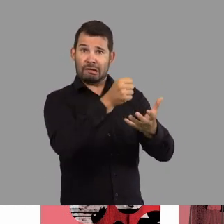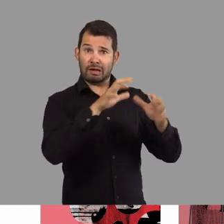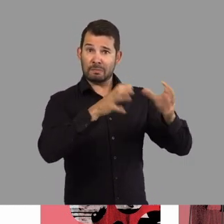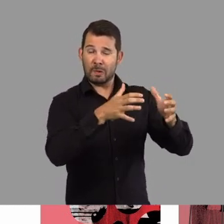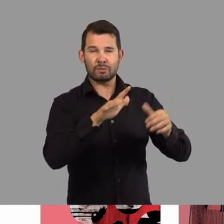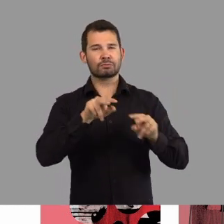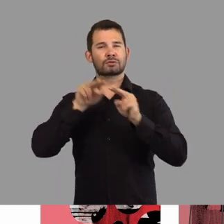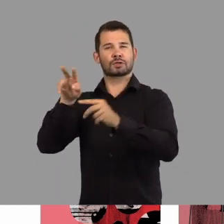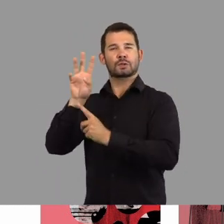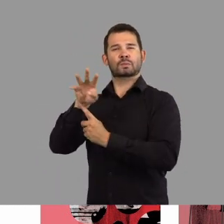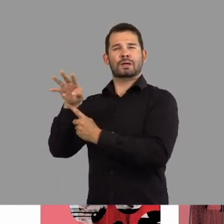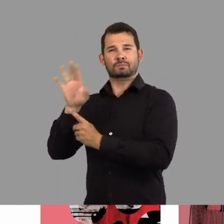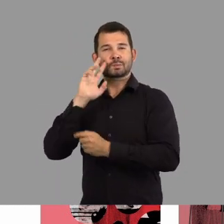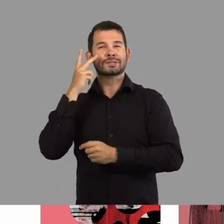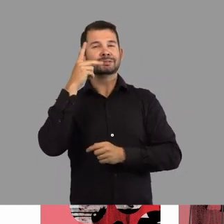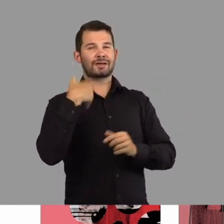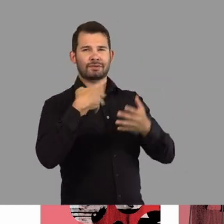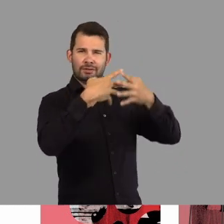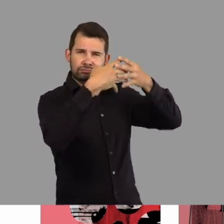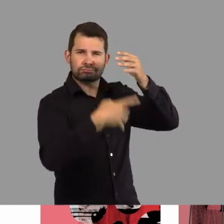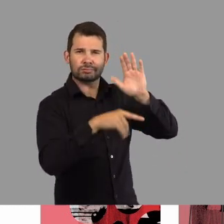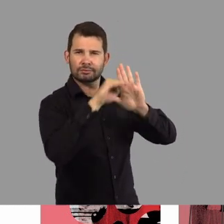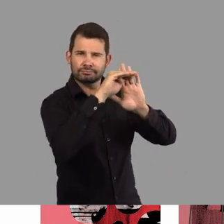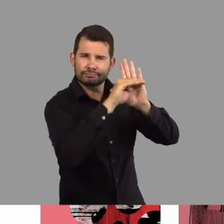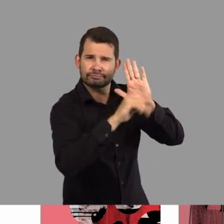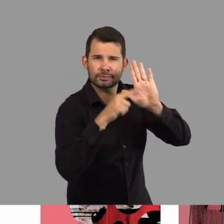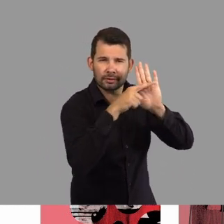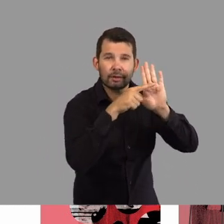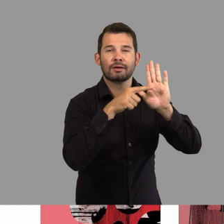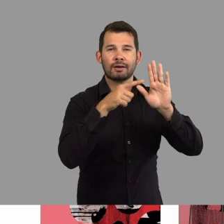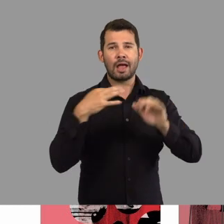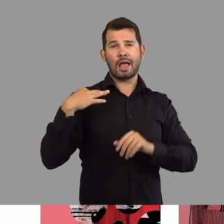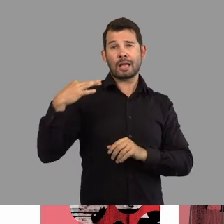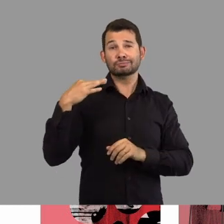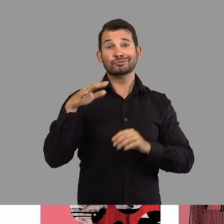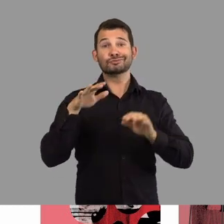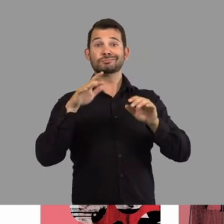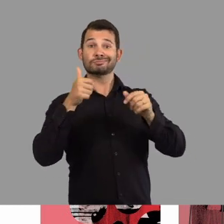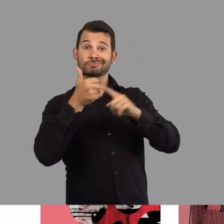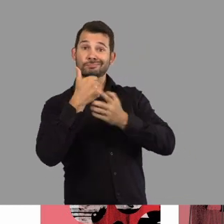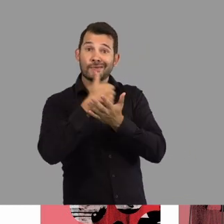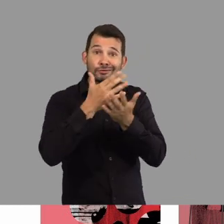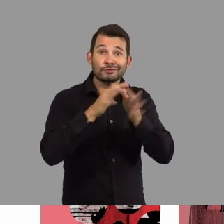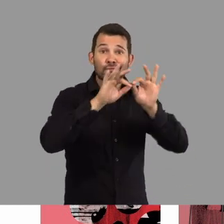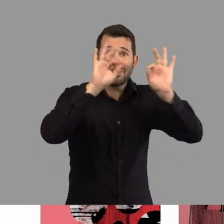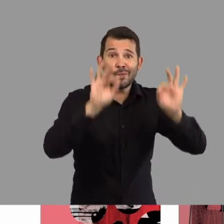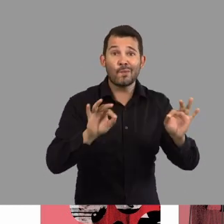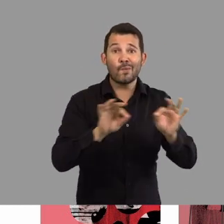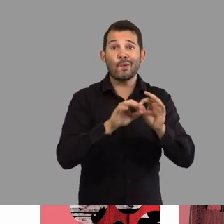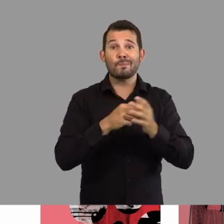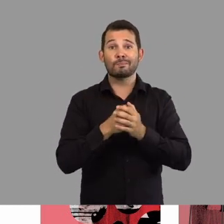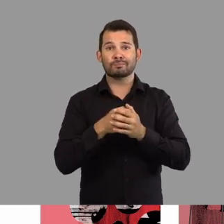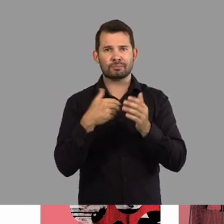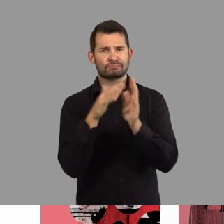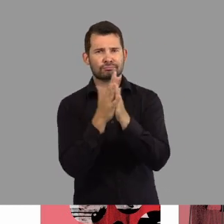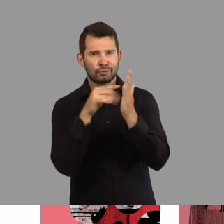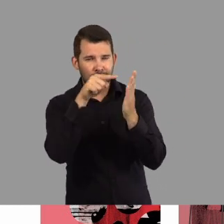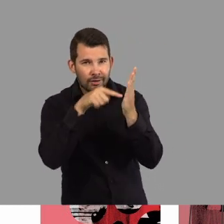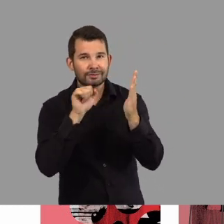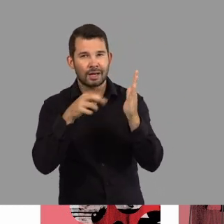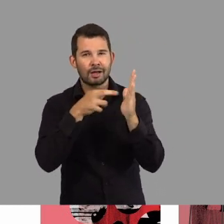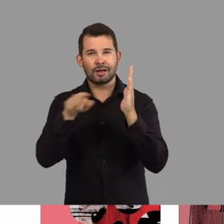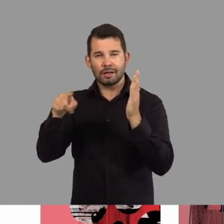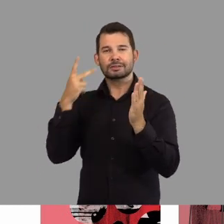grant component, visit our website. You'll find detailed guidelines, the application and budget